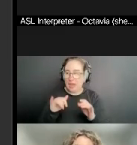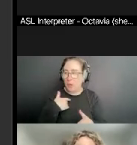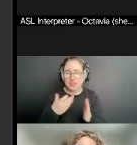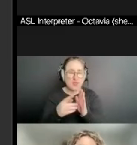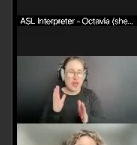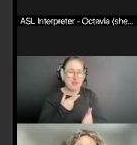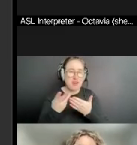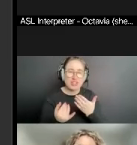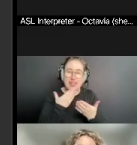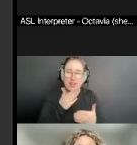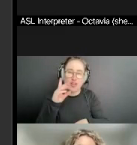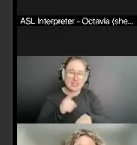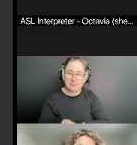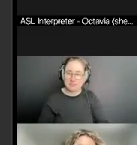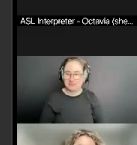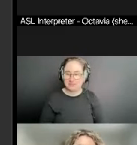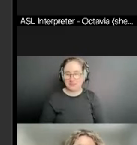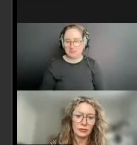time. Thank you.